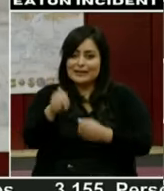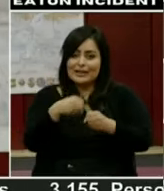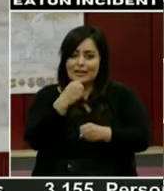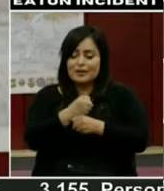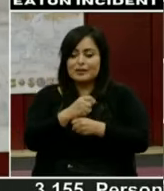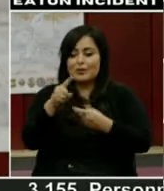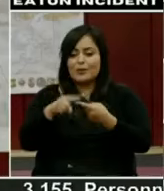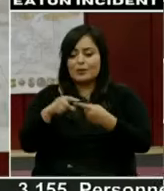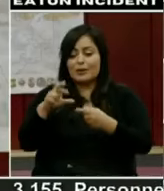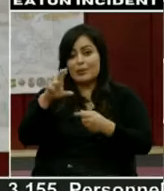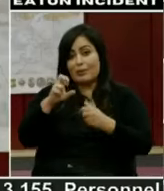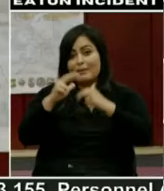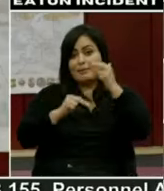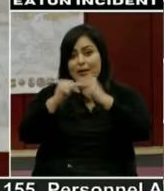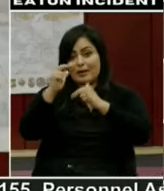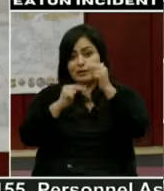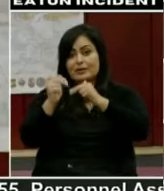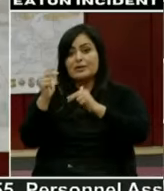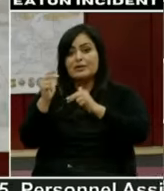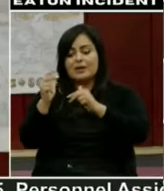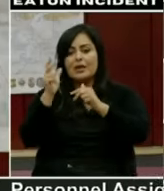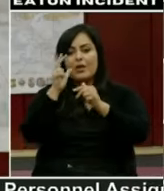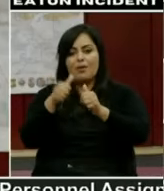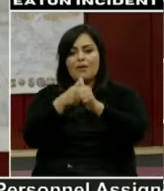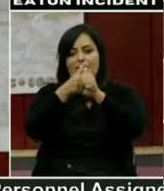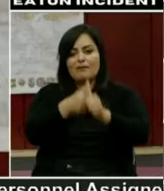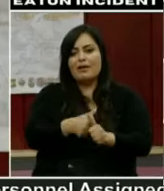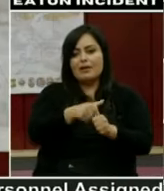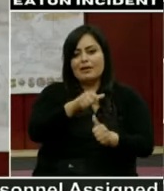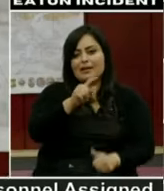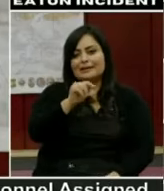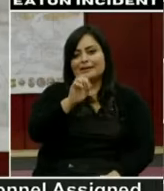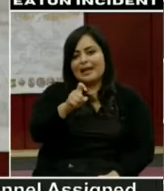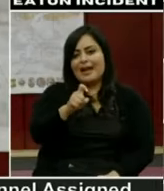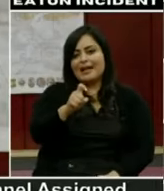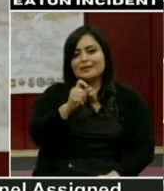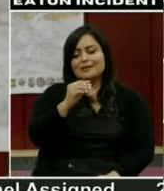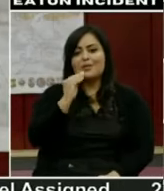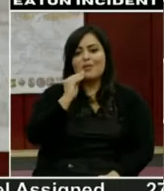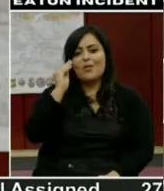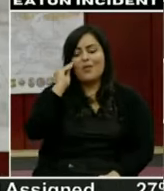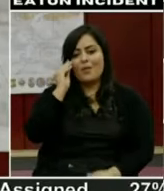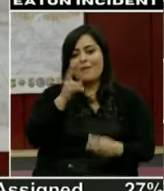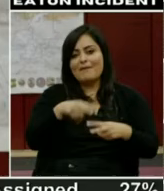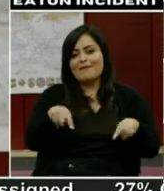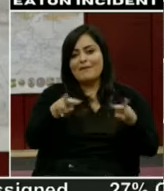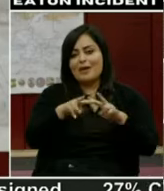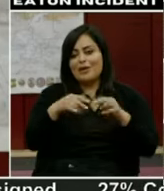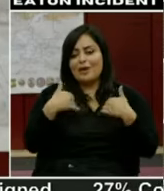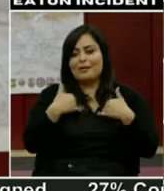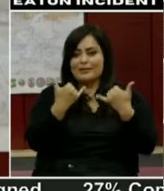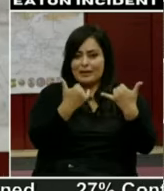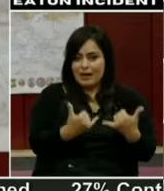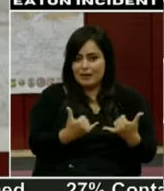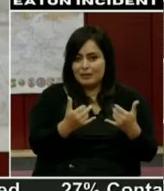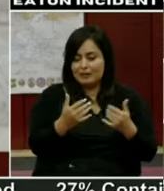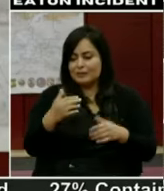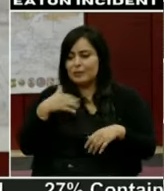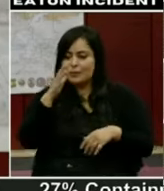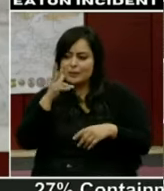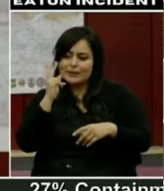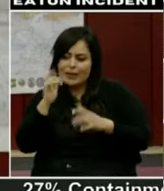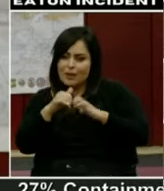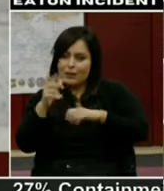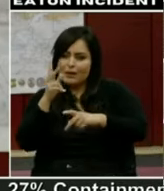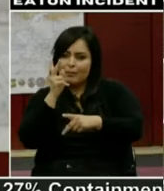to be assessed for property taxes at the value of the home now. So I'm going to be looking at what we can do to protect